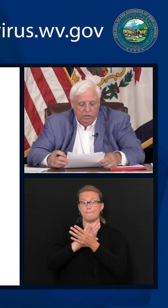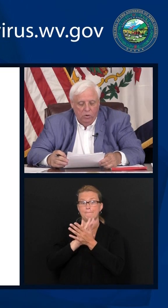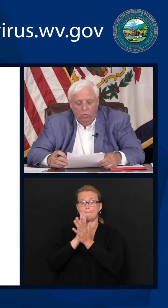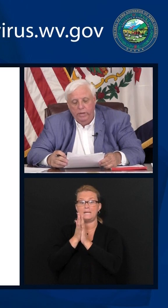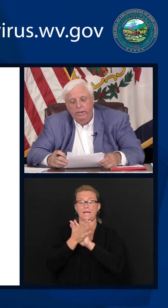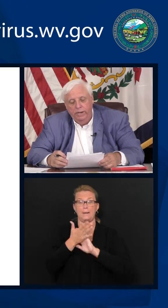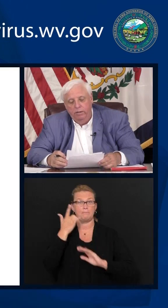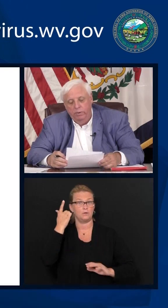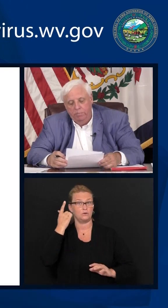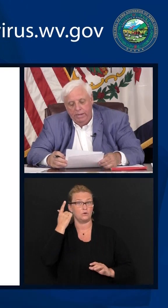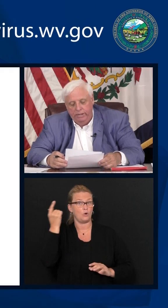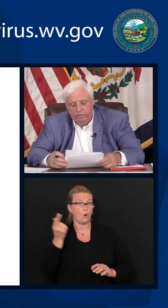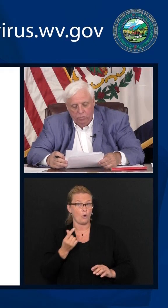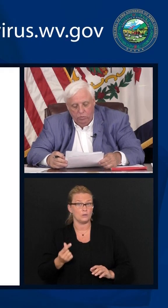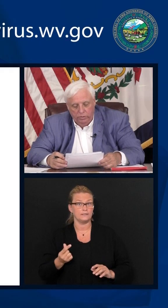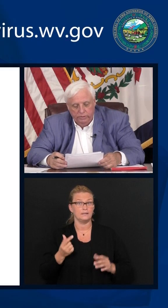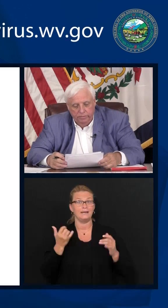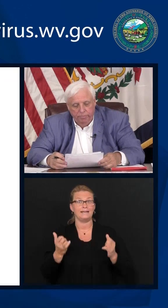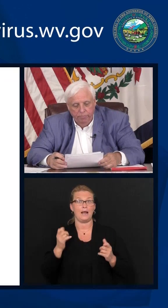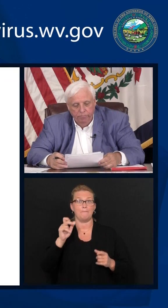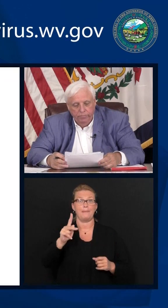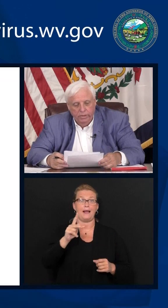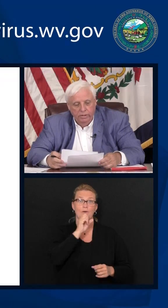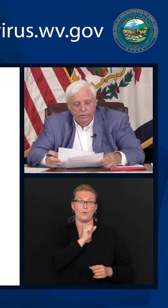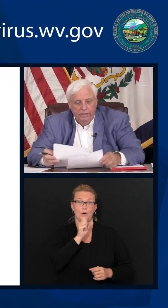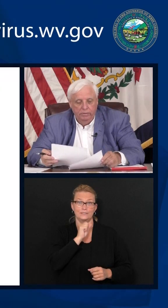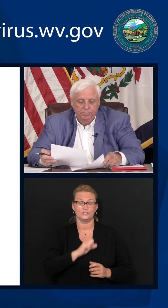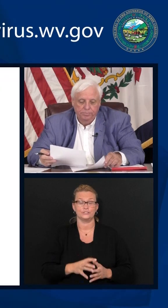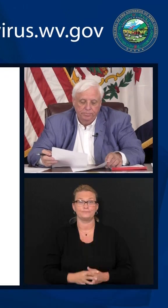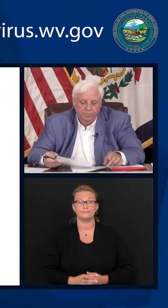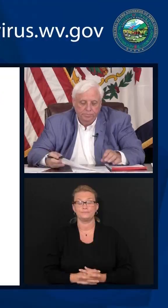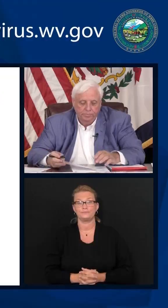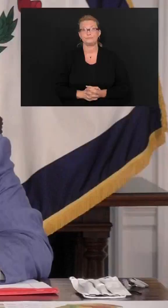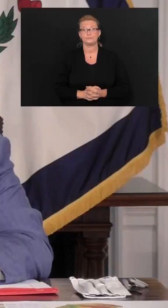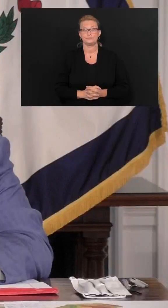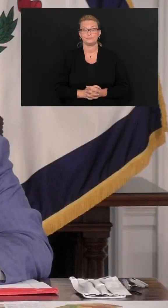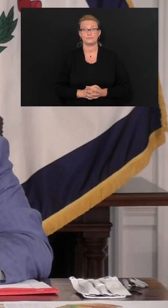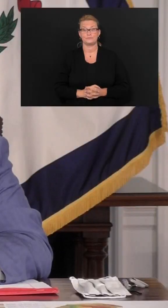to gold, and now they're back to orange. Now,